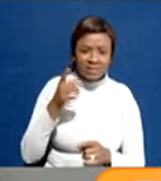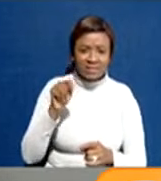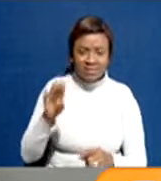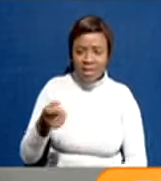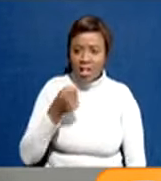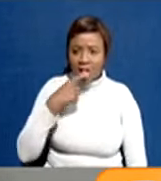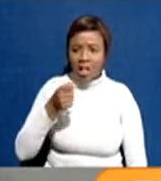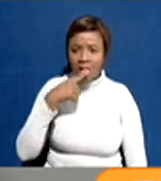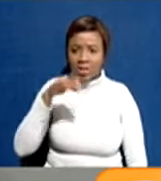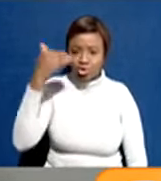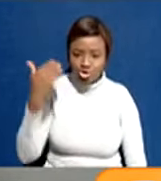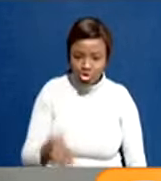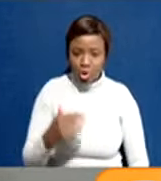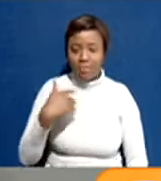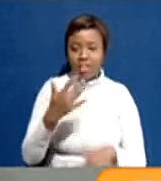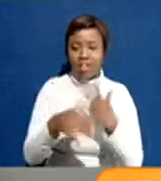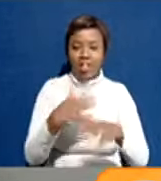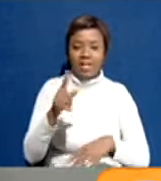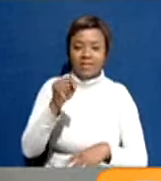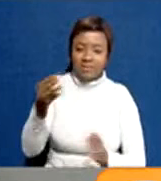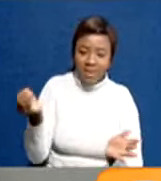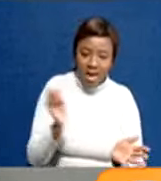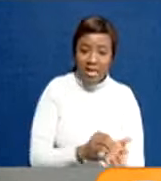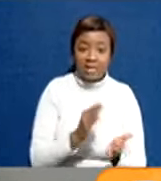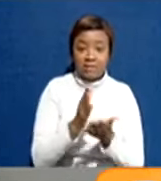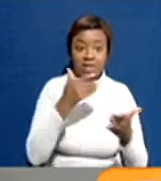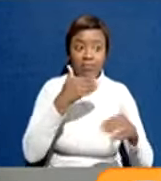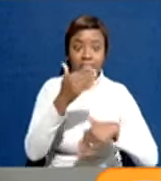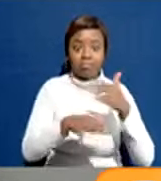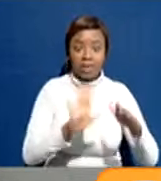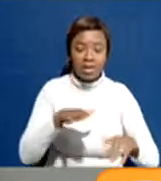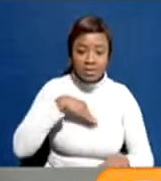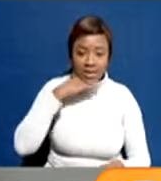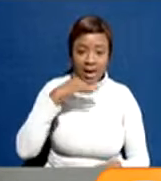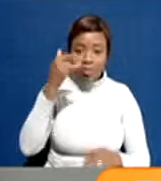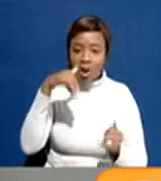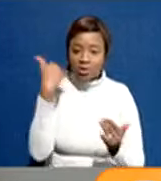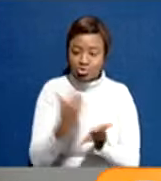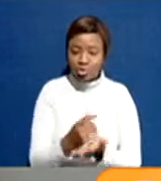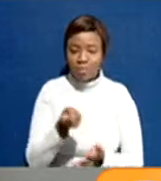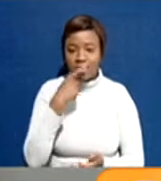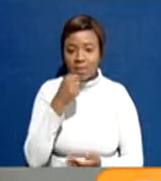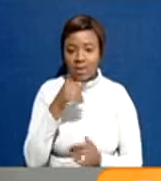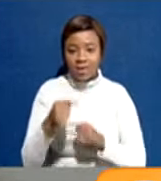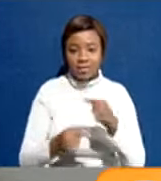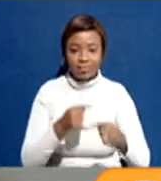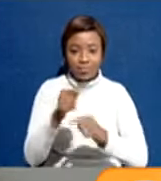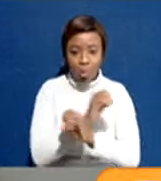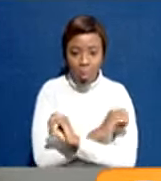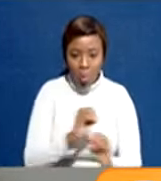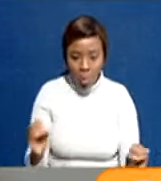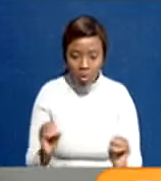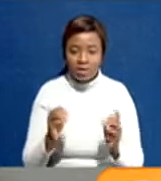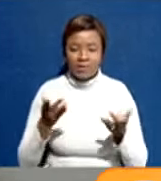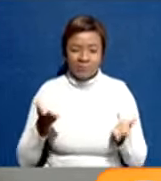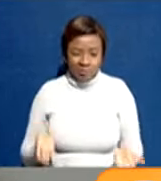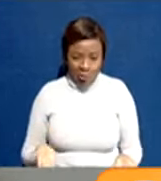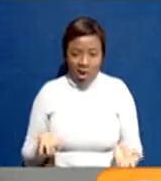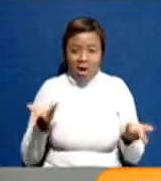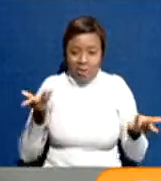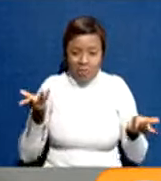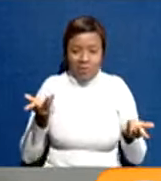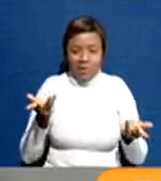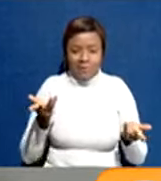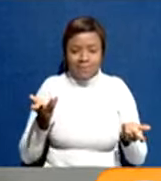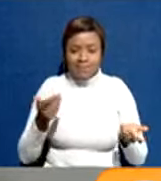drug-resistance TB, and even deaths due to patients dropping out of medication have been recorded in the country. And as Emily Chabet reports, a